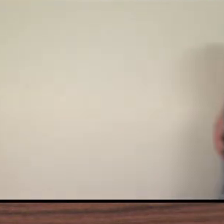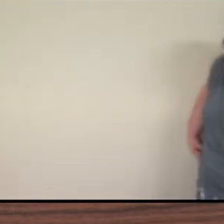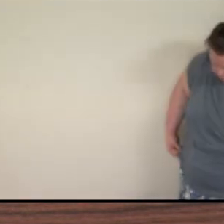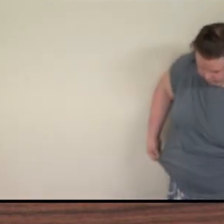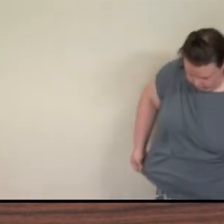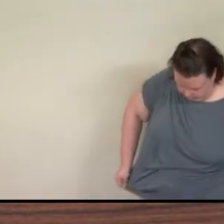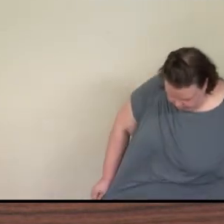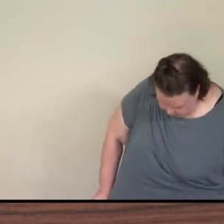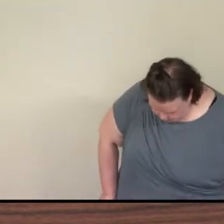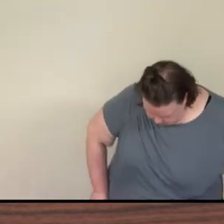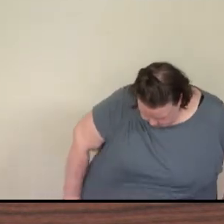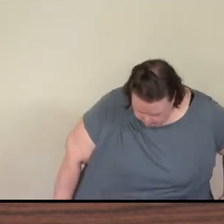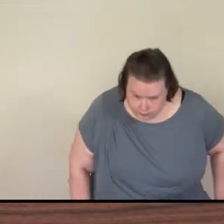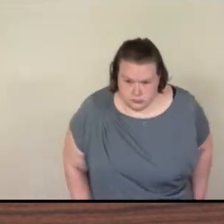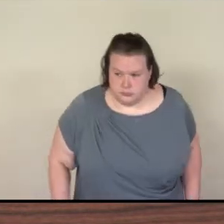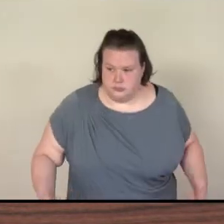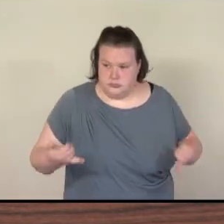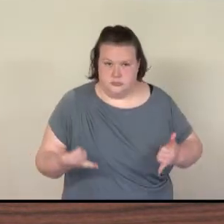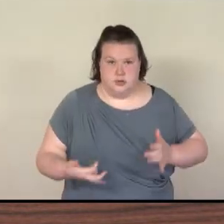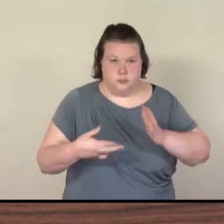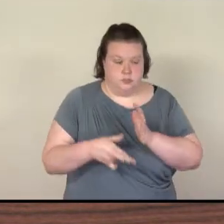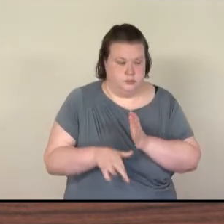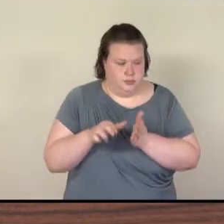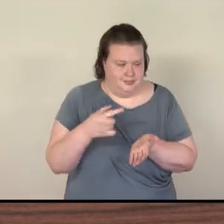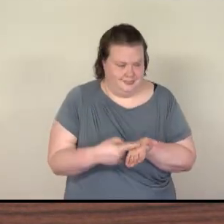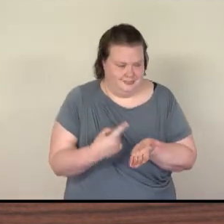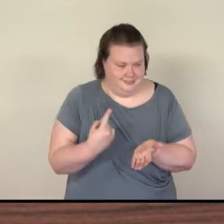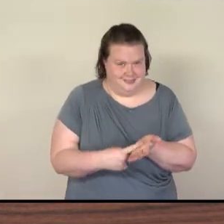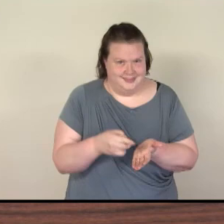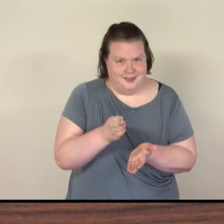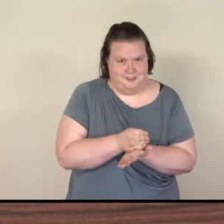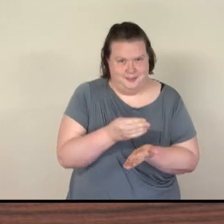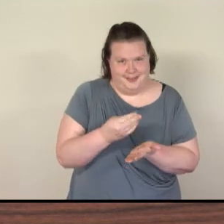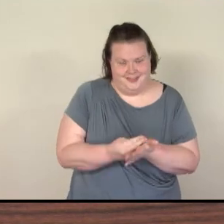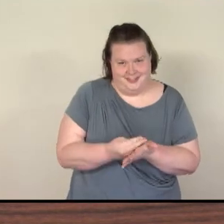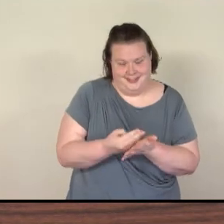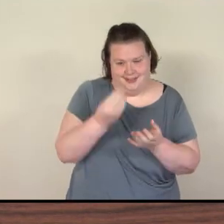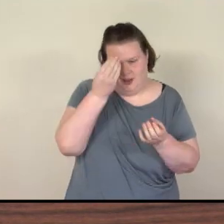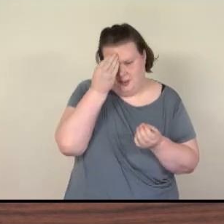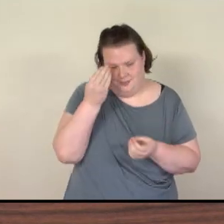to review and discuss budget update. Cheryl Davis.